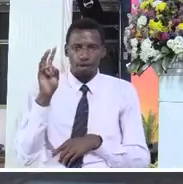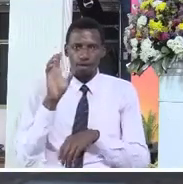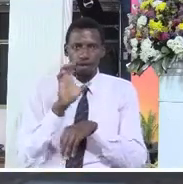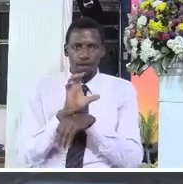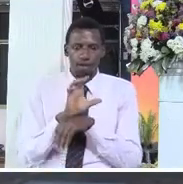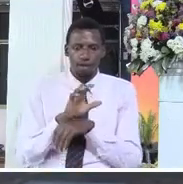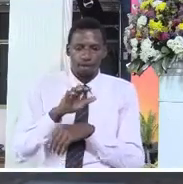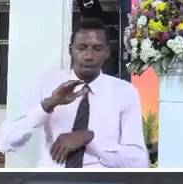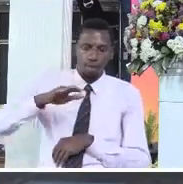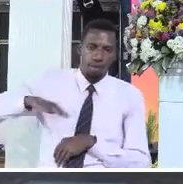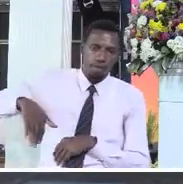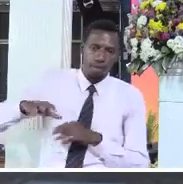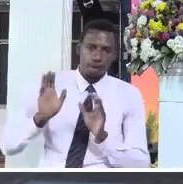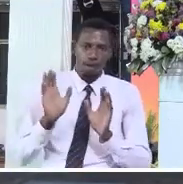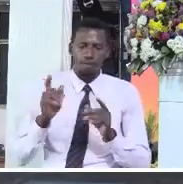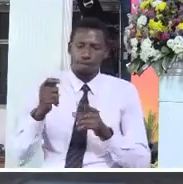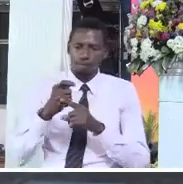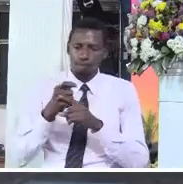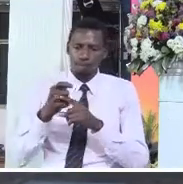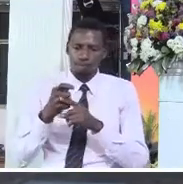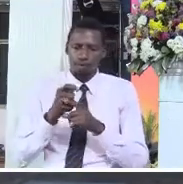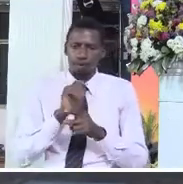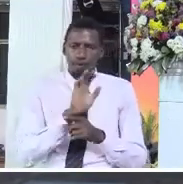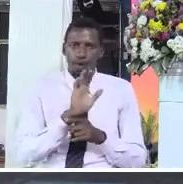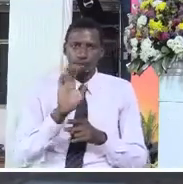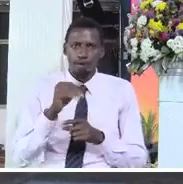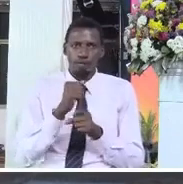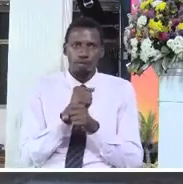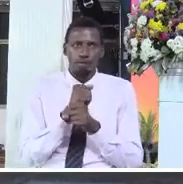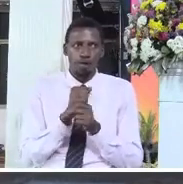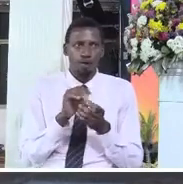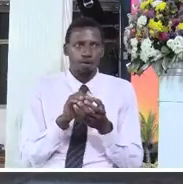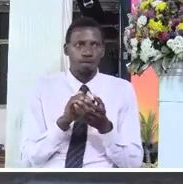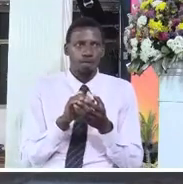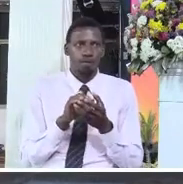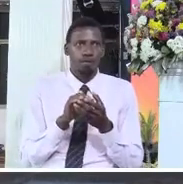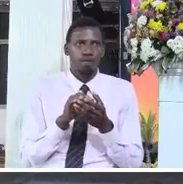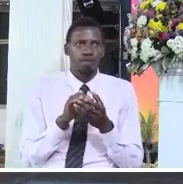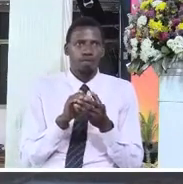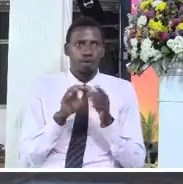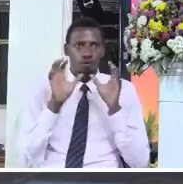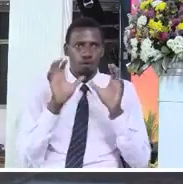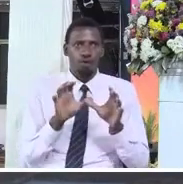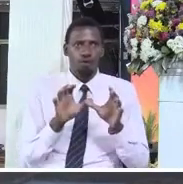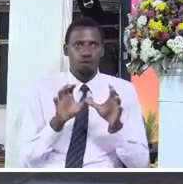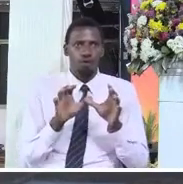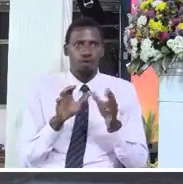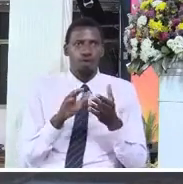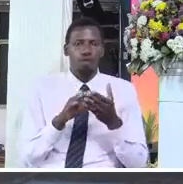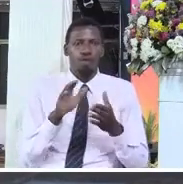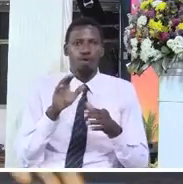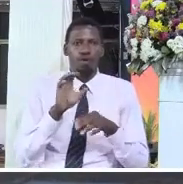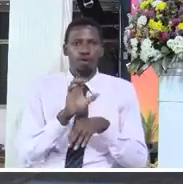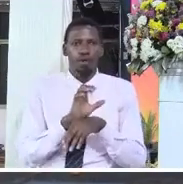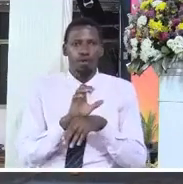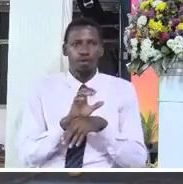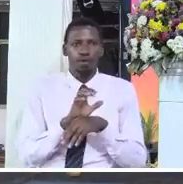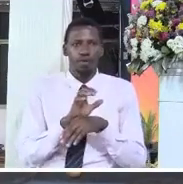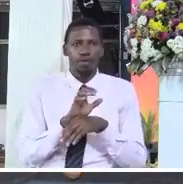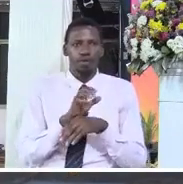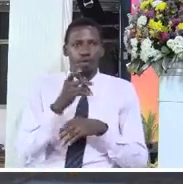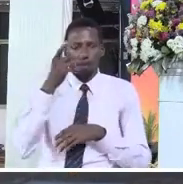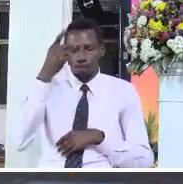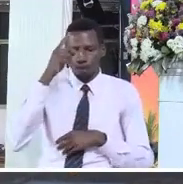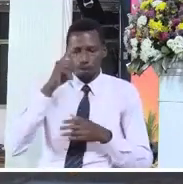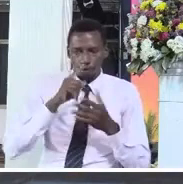in terms of the training of their workforce. Most of the churches, you remember around 2000 and something, it was a policy even in this